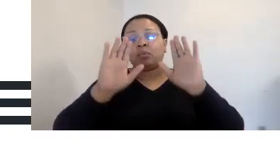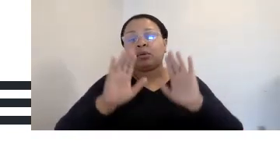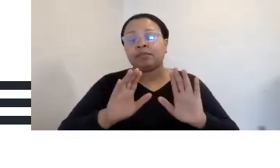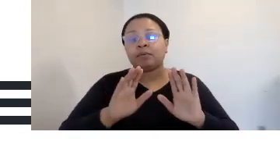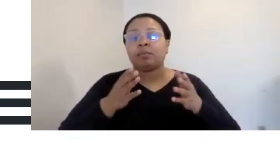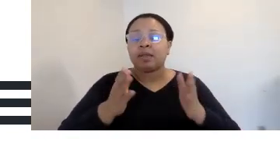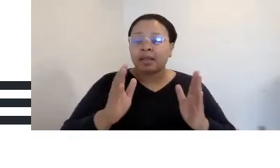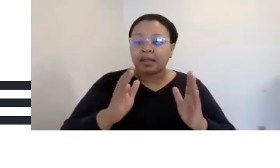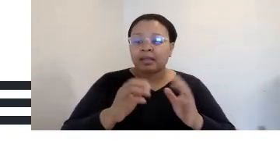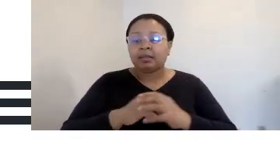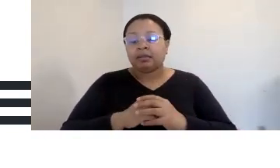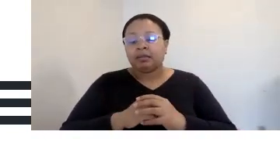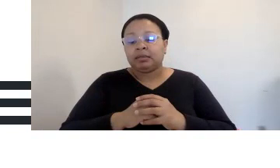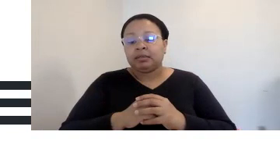to